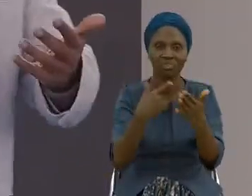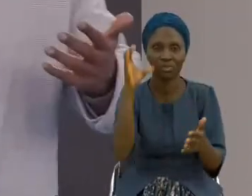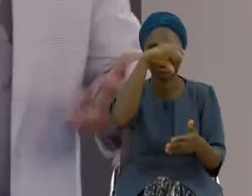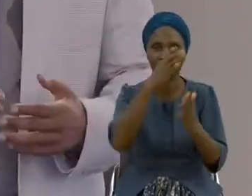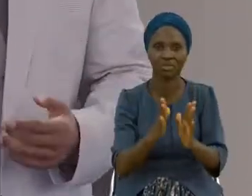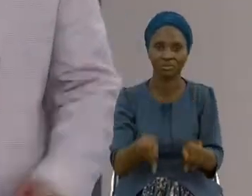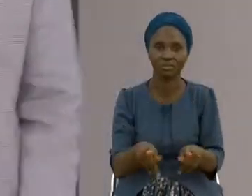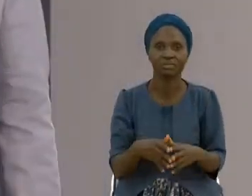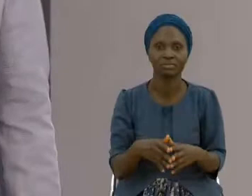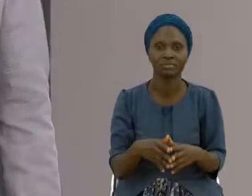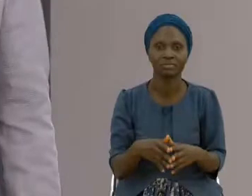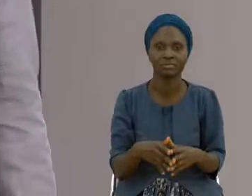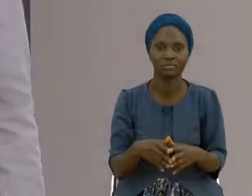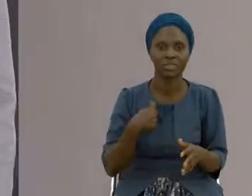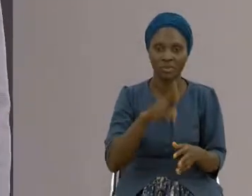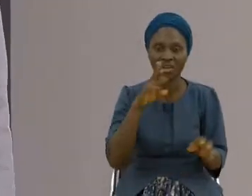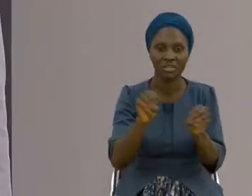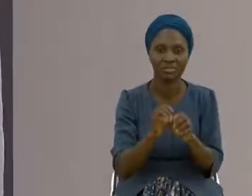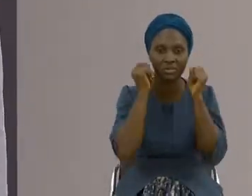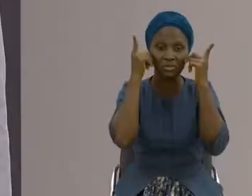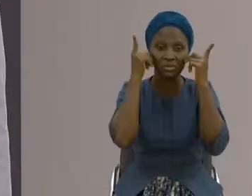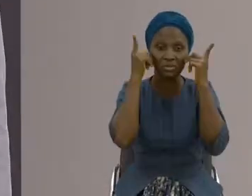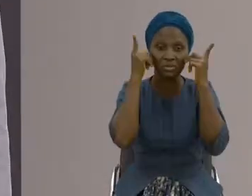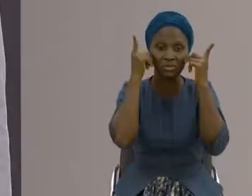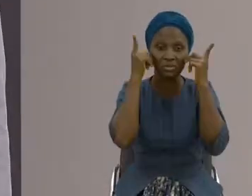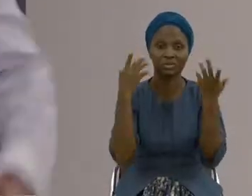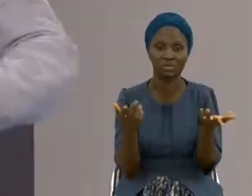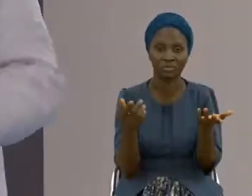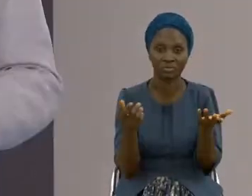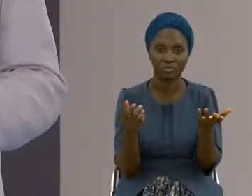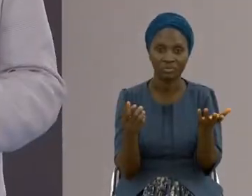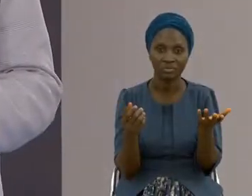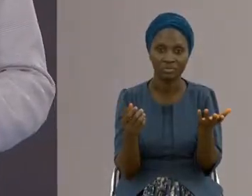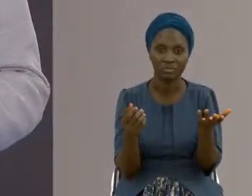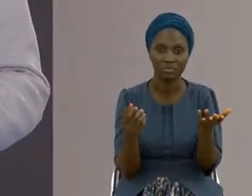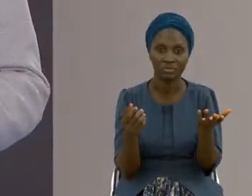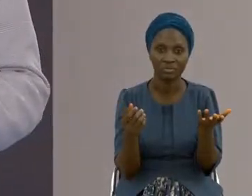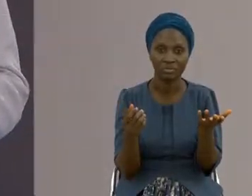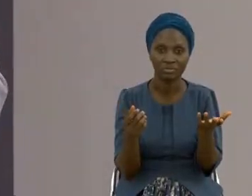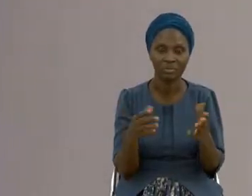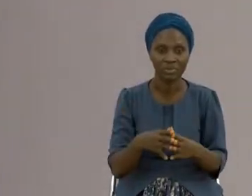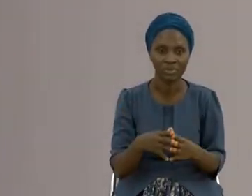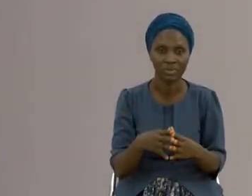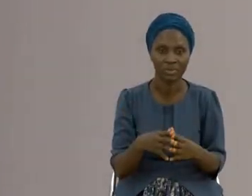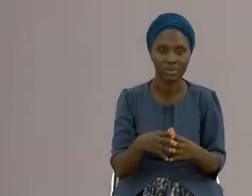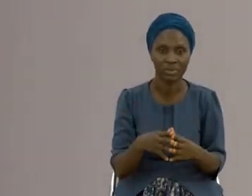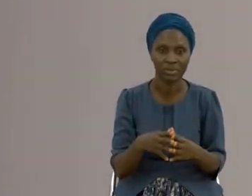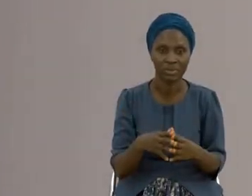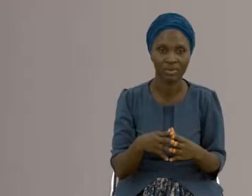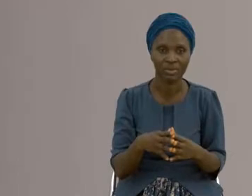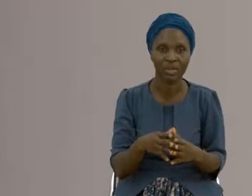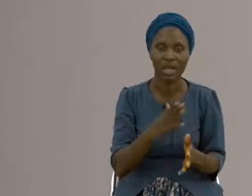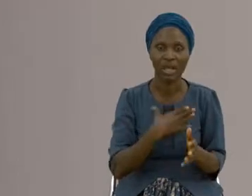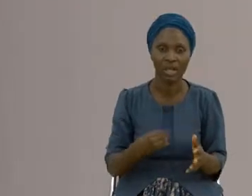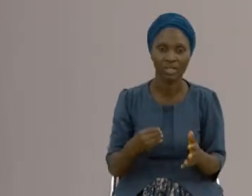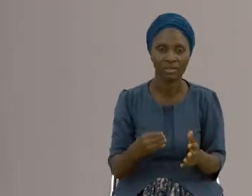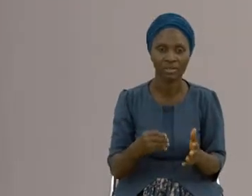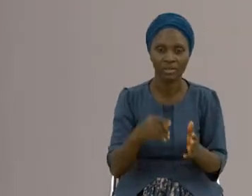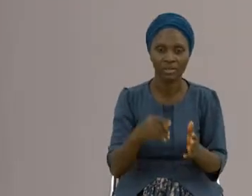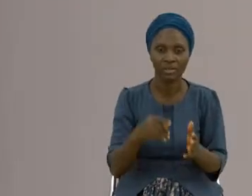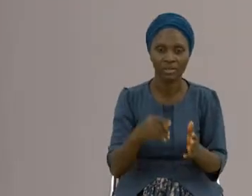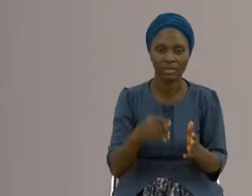wife has got this salvation and his peace of god in the heart and the